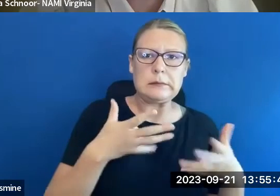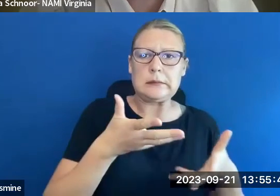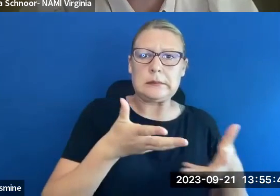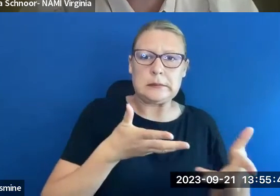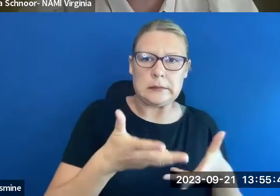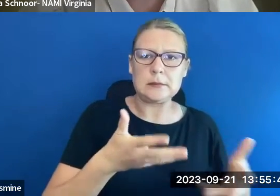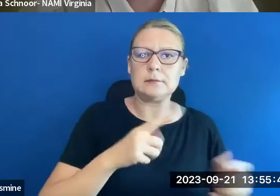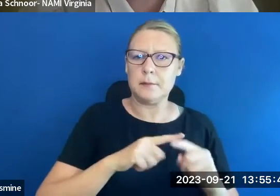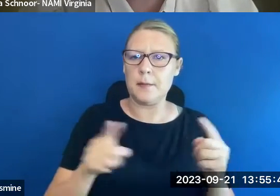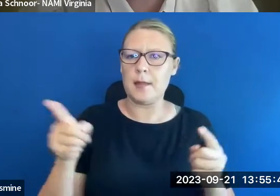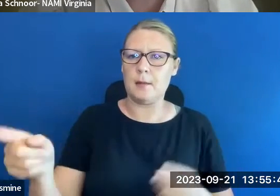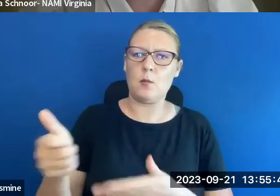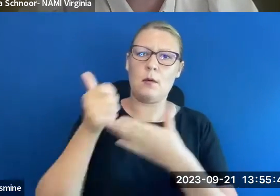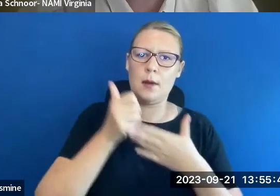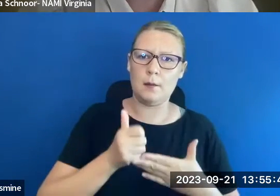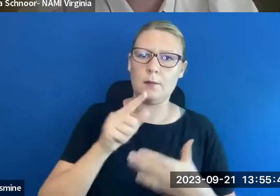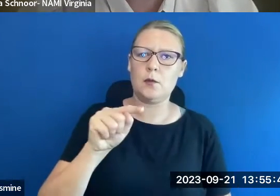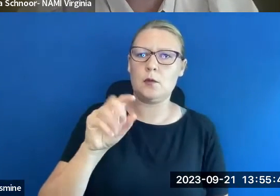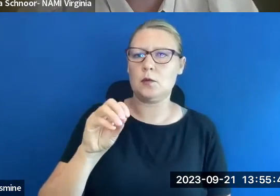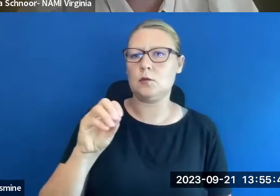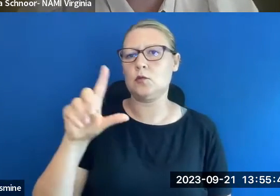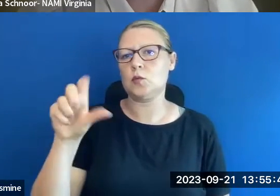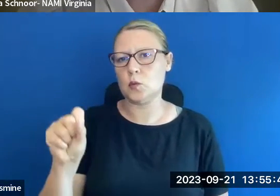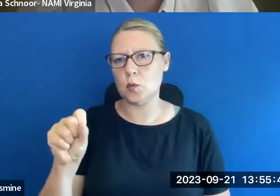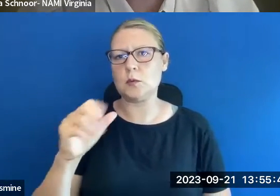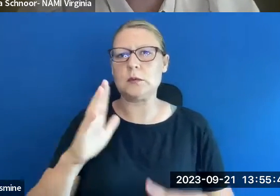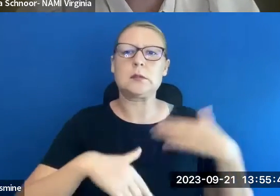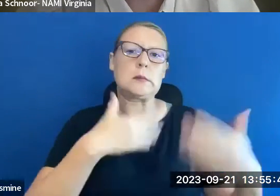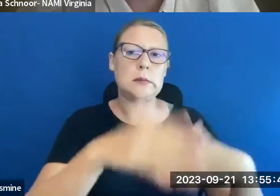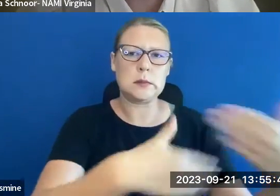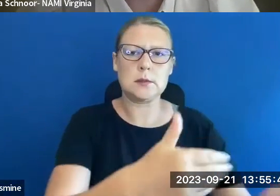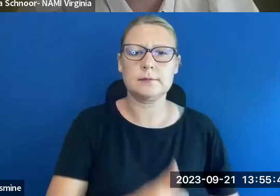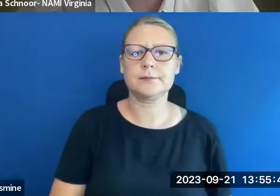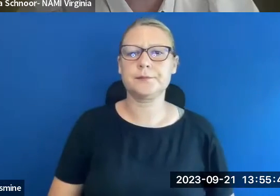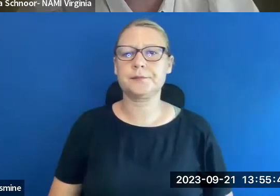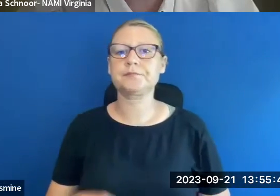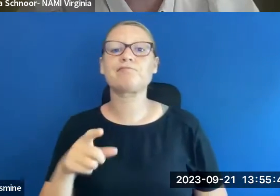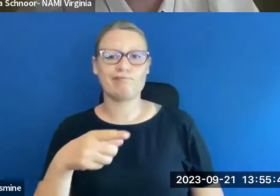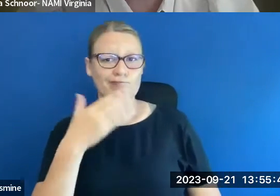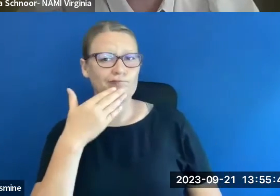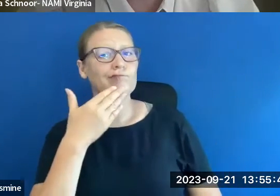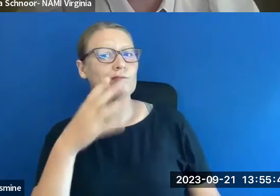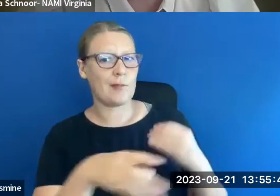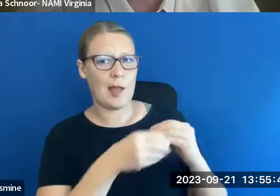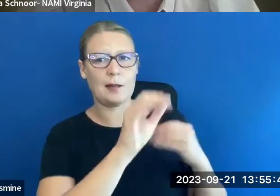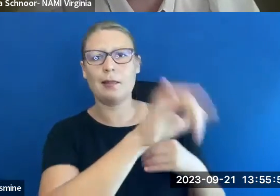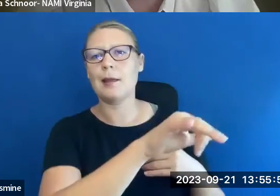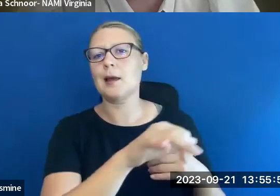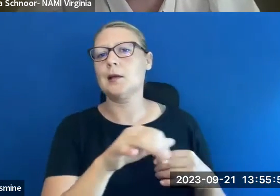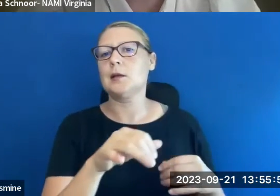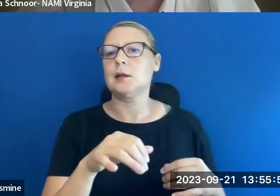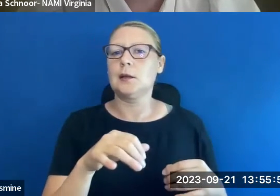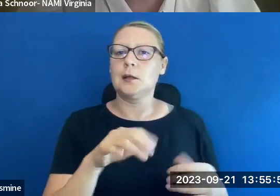Miranda, I do thank you for adding those conversations about suicide with youth, because it is a real